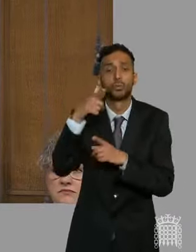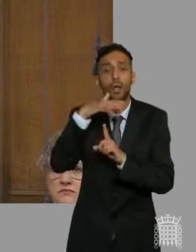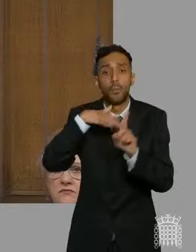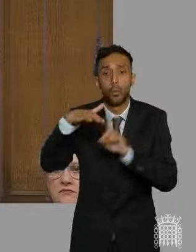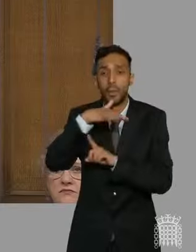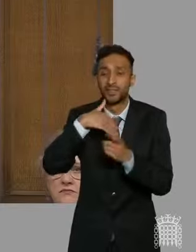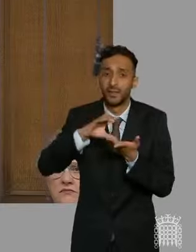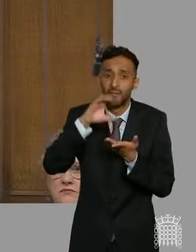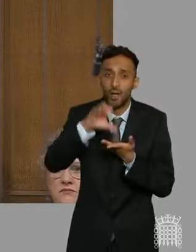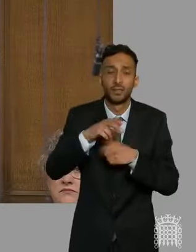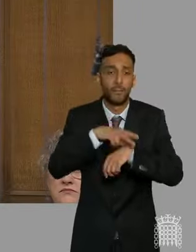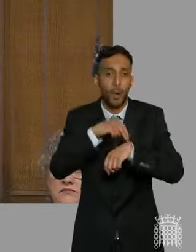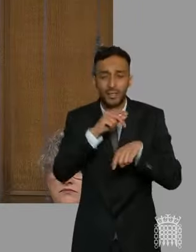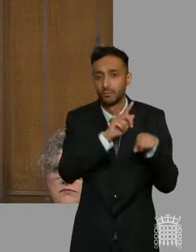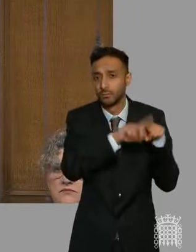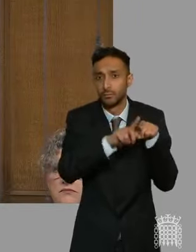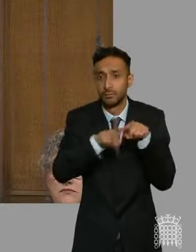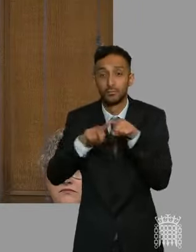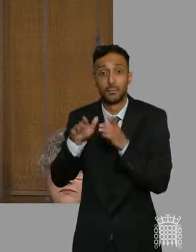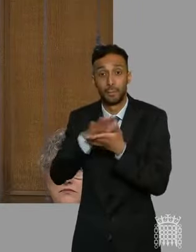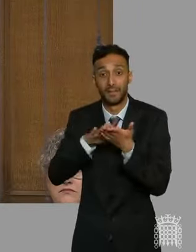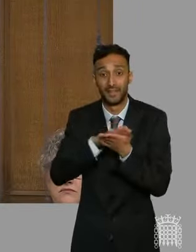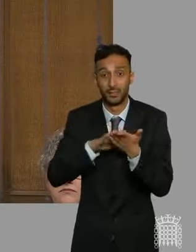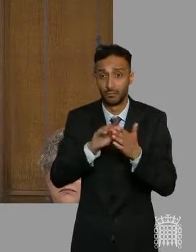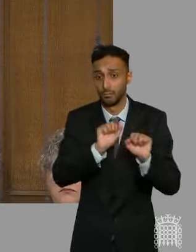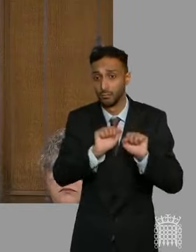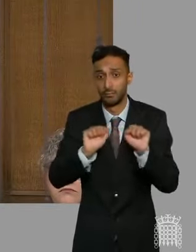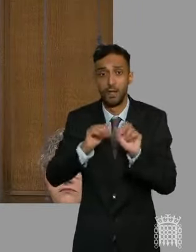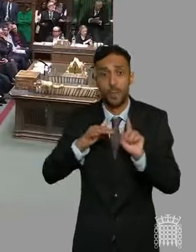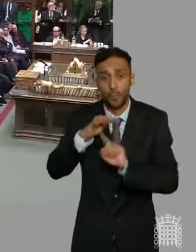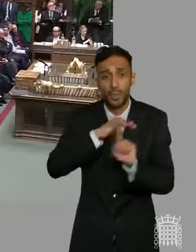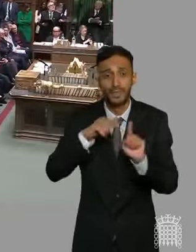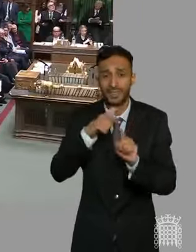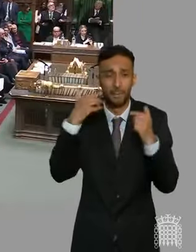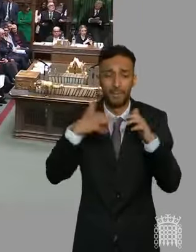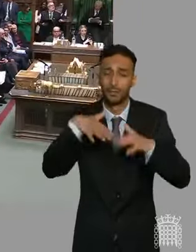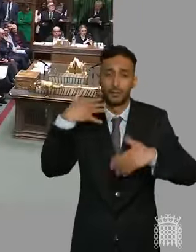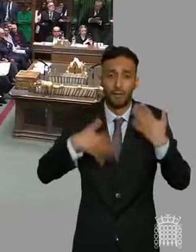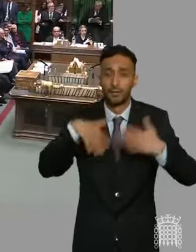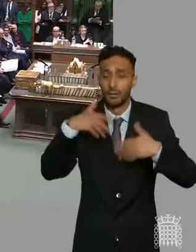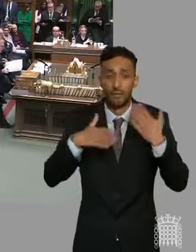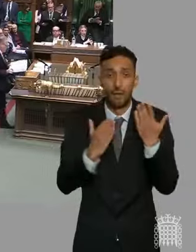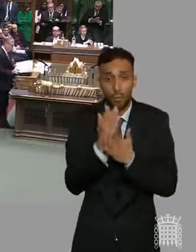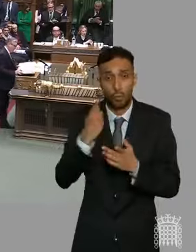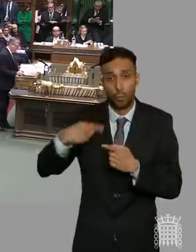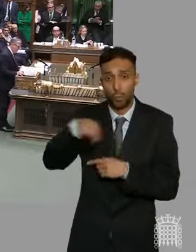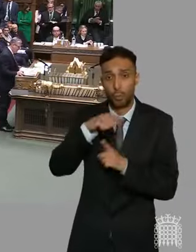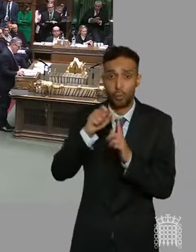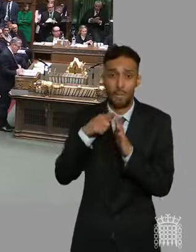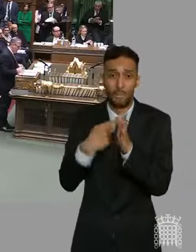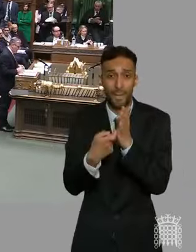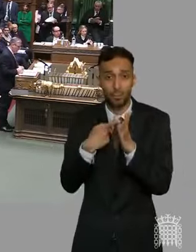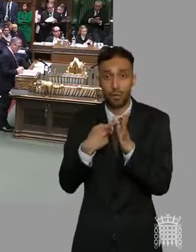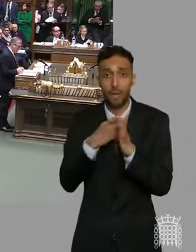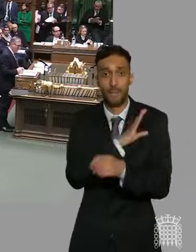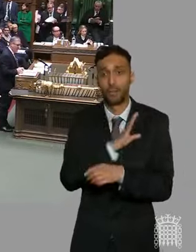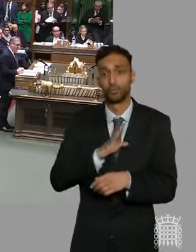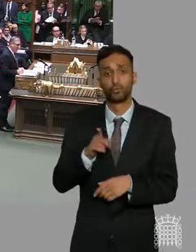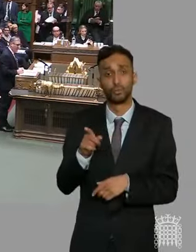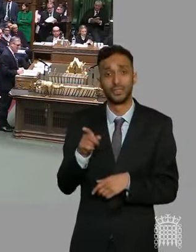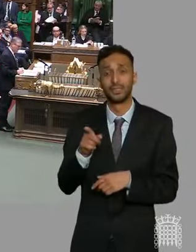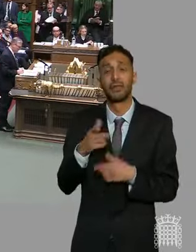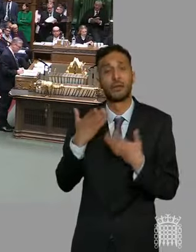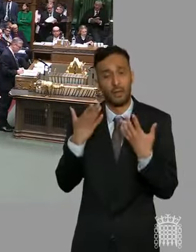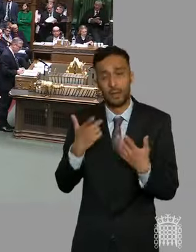by paramilitaries to finally look forward to a confident and shared future? Prime Minister. Well, can I thank you for raising this important